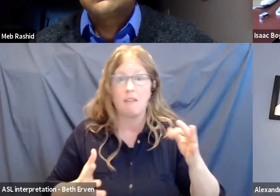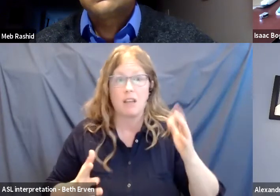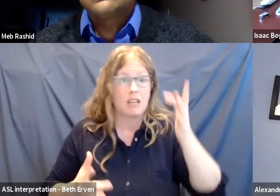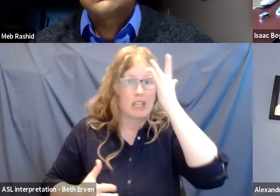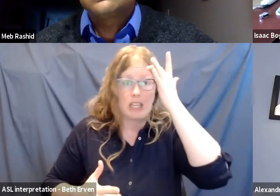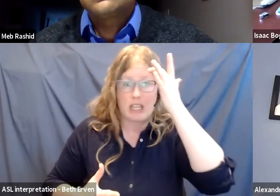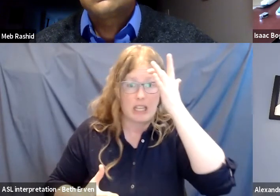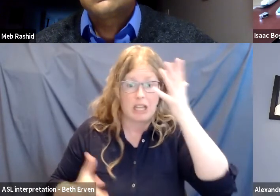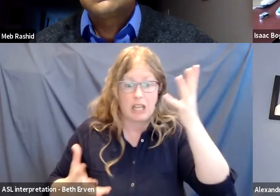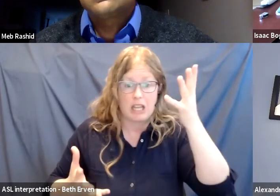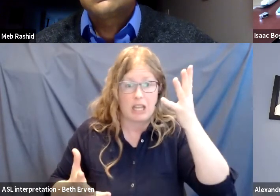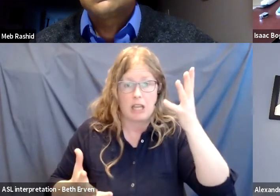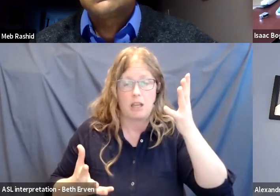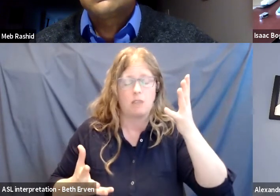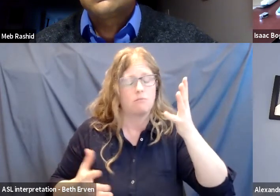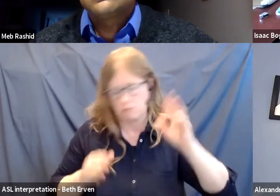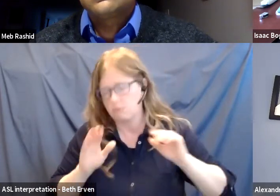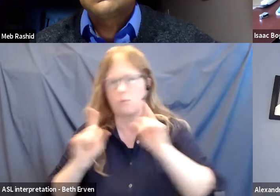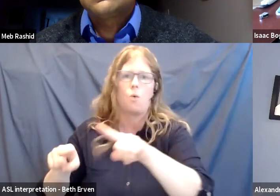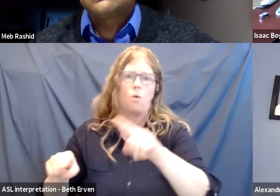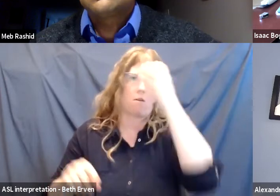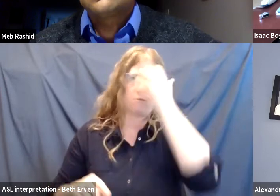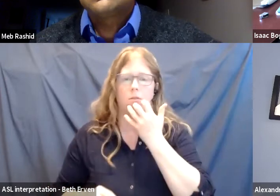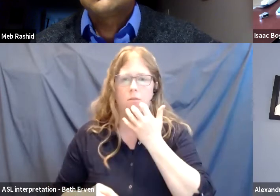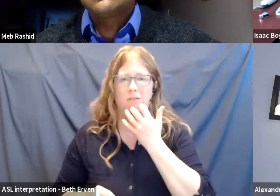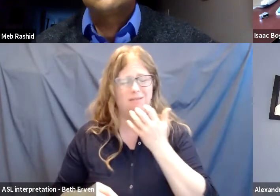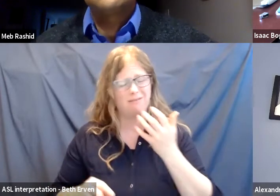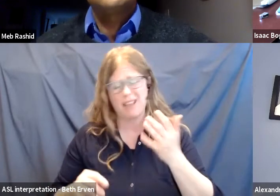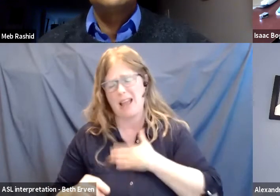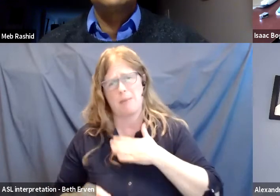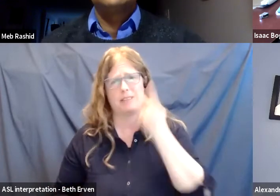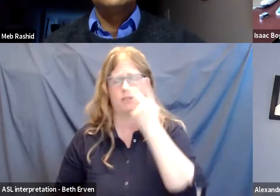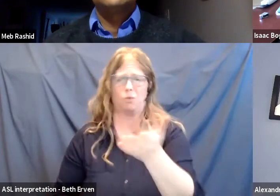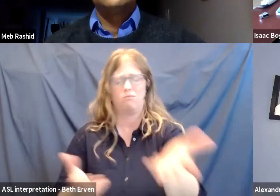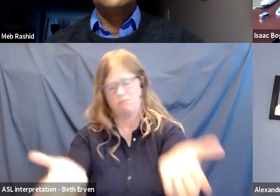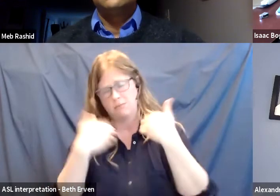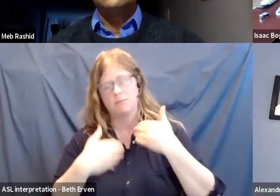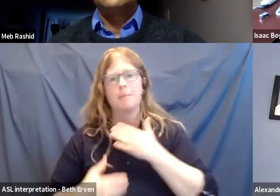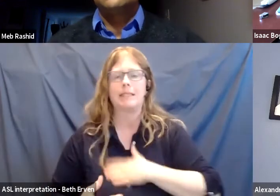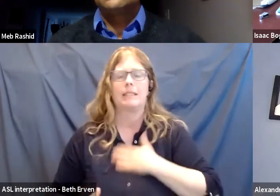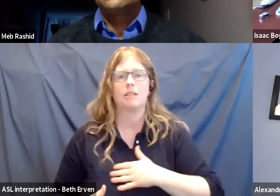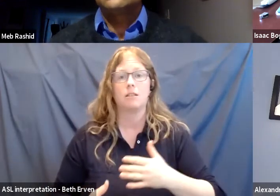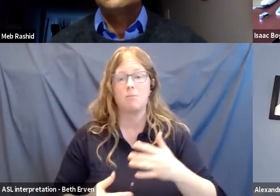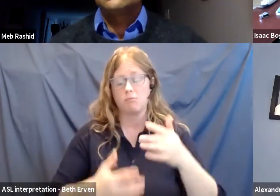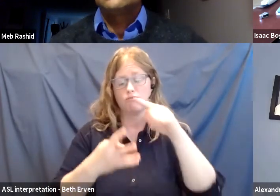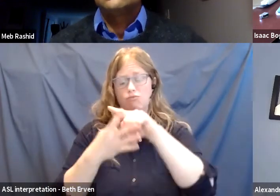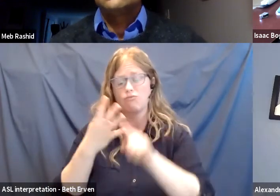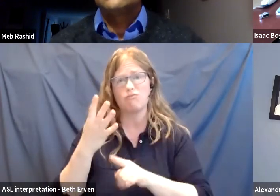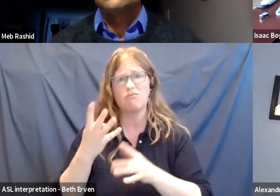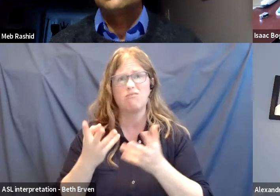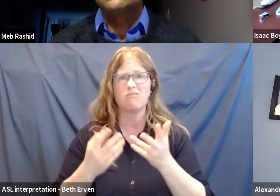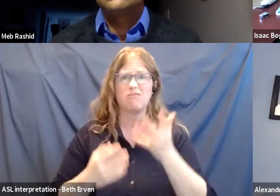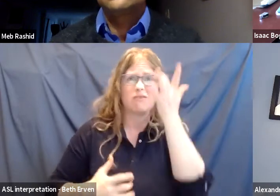you're here, your healthcare system stretched beyond capacity, our doors never close. We're always happy to see you. But the vast majority of these last less than a